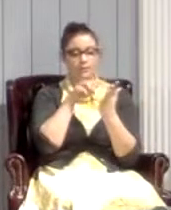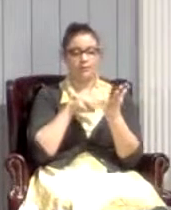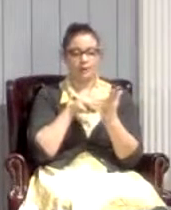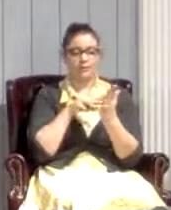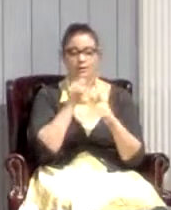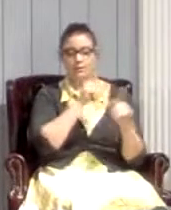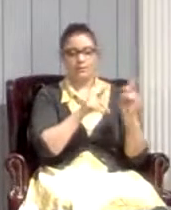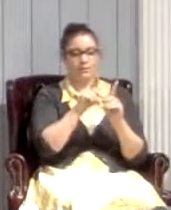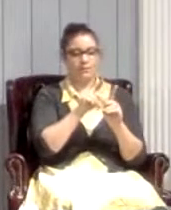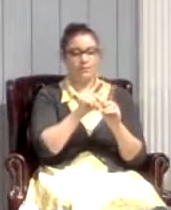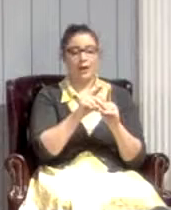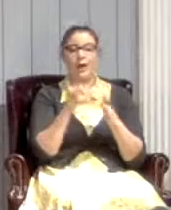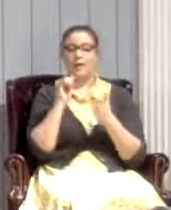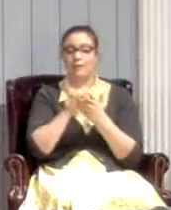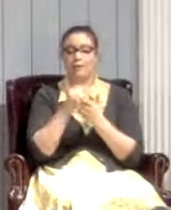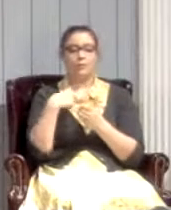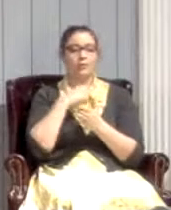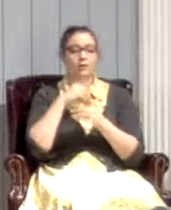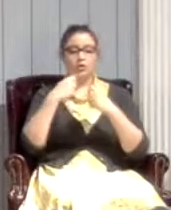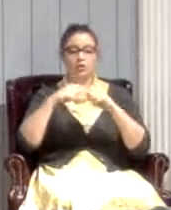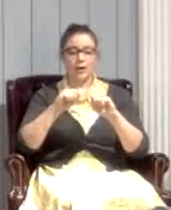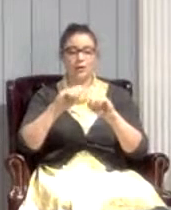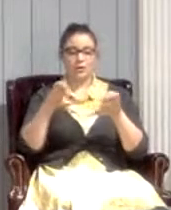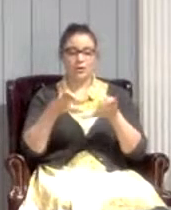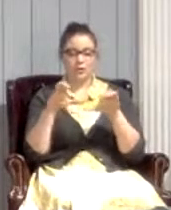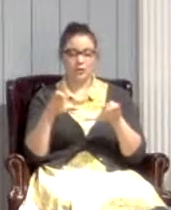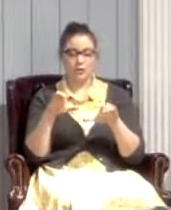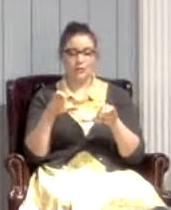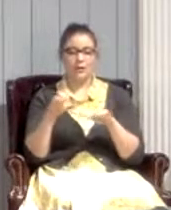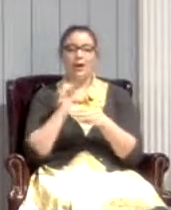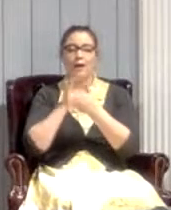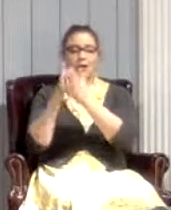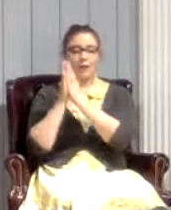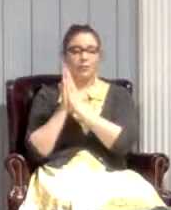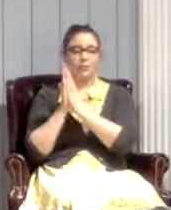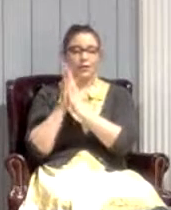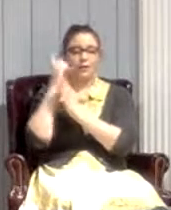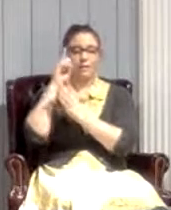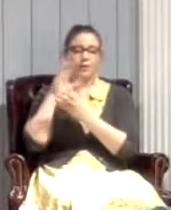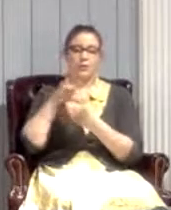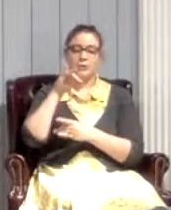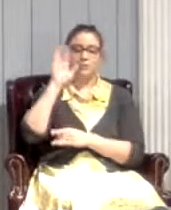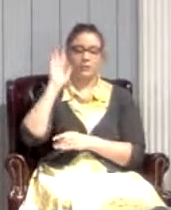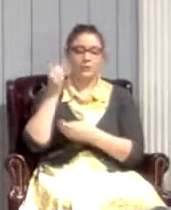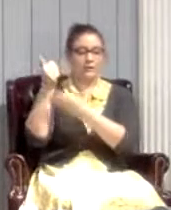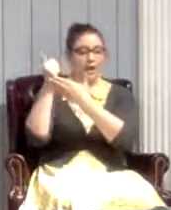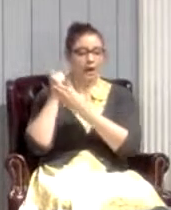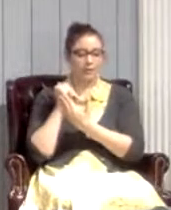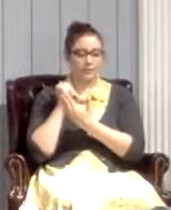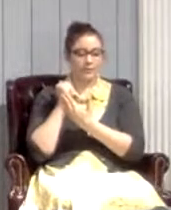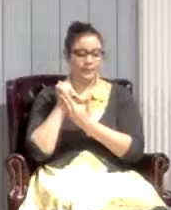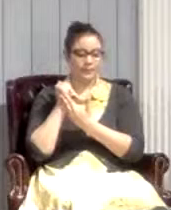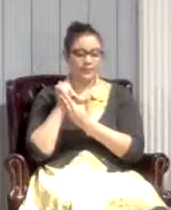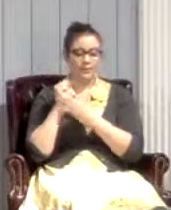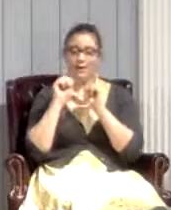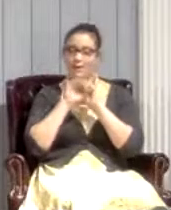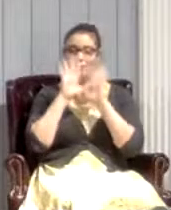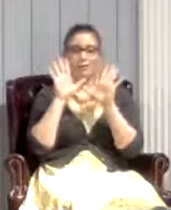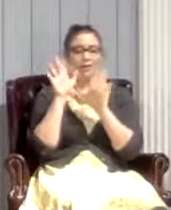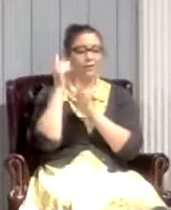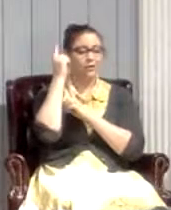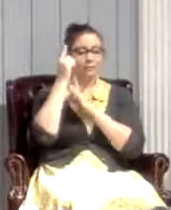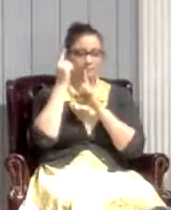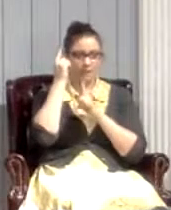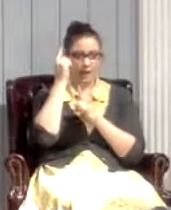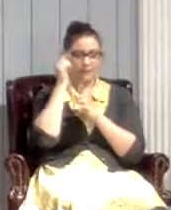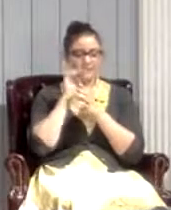And Lord, that's what we're going to try to do today. And I want to ask Heavenly Father for your Spirit's help and clarity of mind.